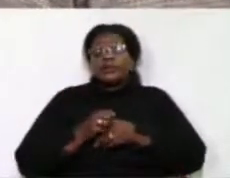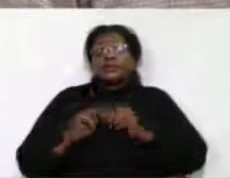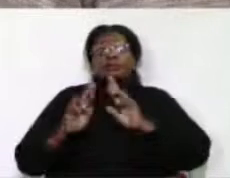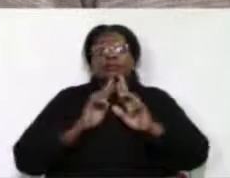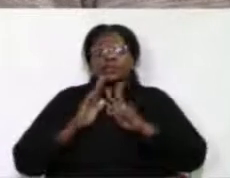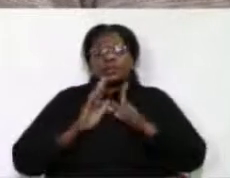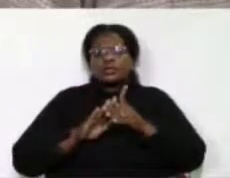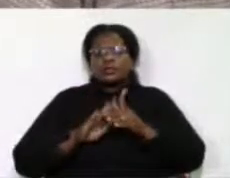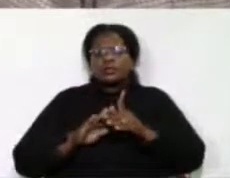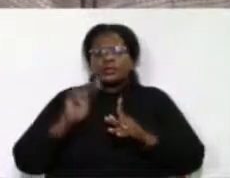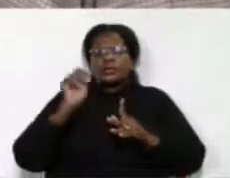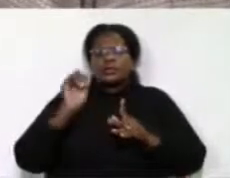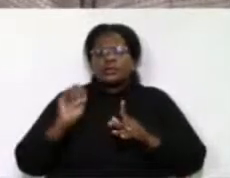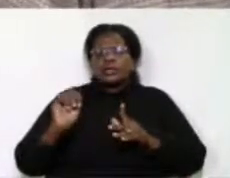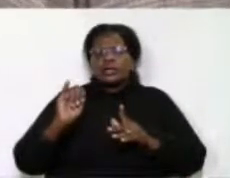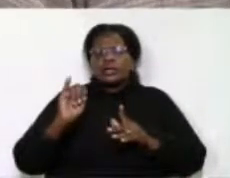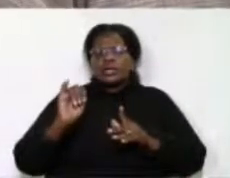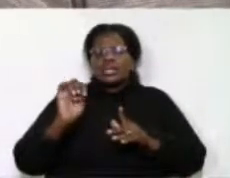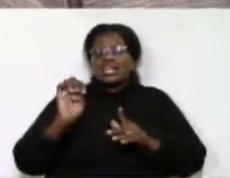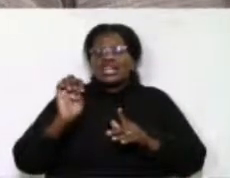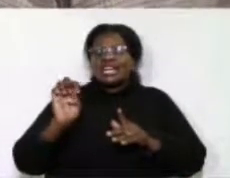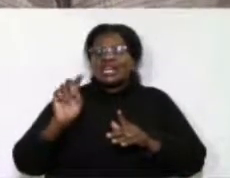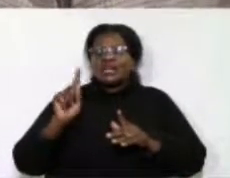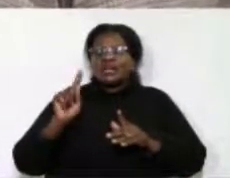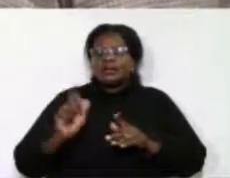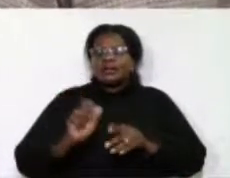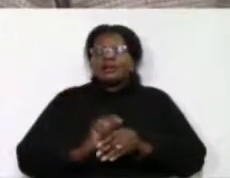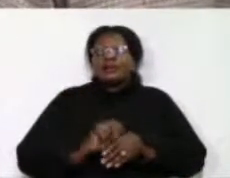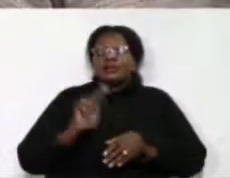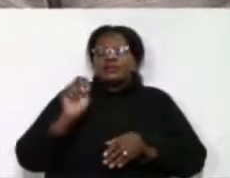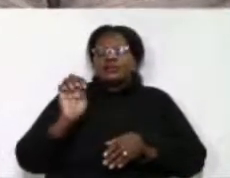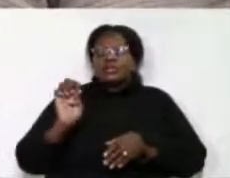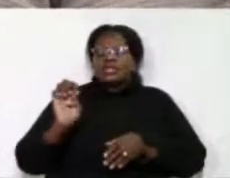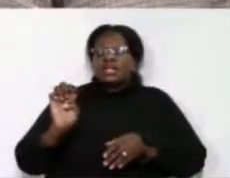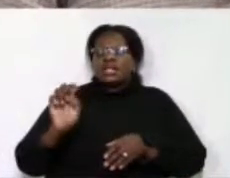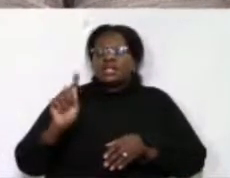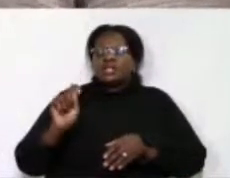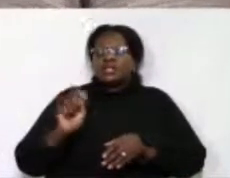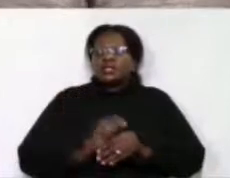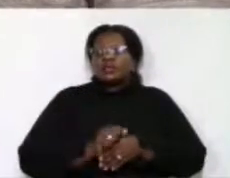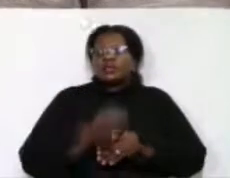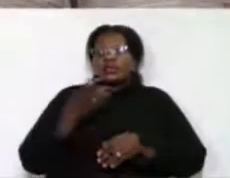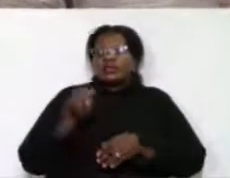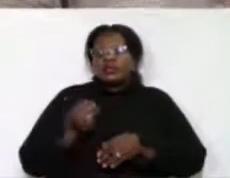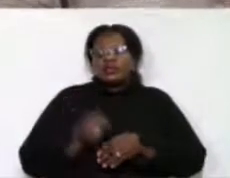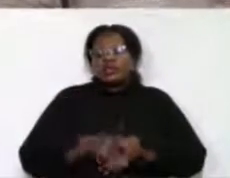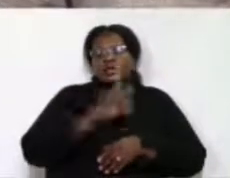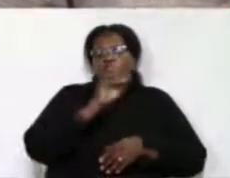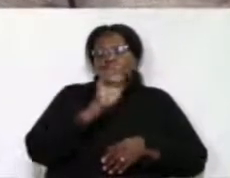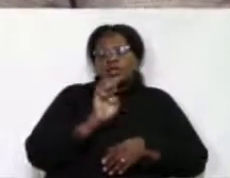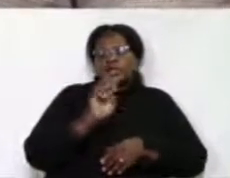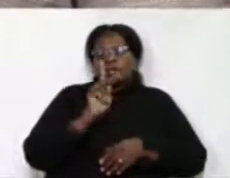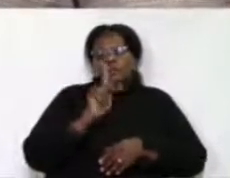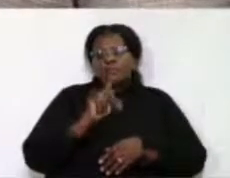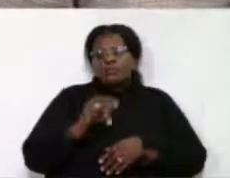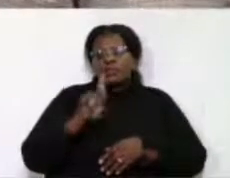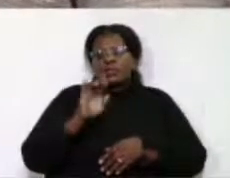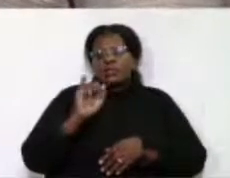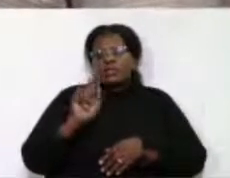the first sheet, 63,000. We've got depreciation, which now gets confusing, because even though we